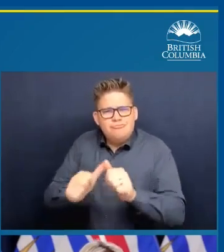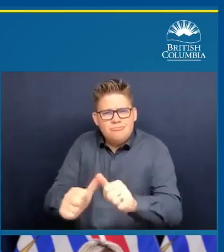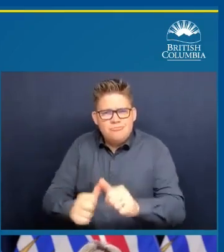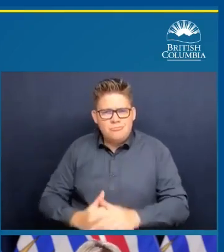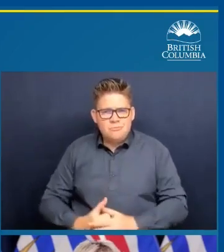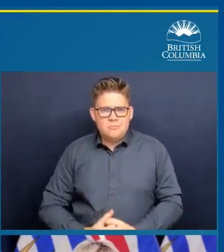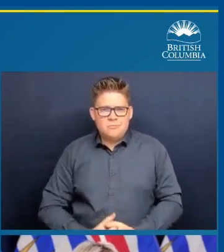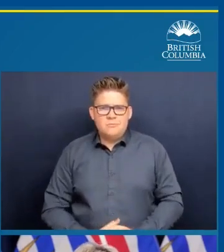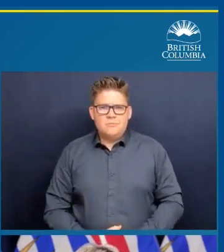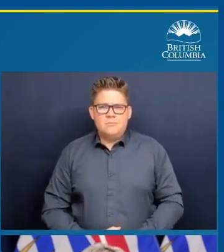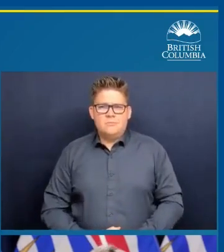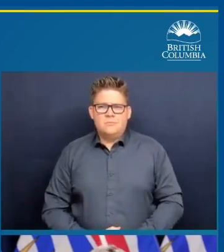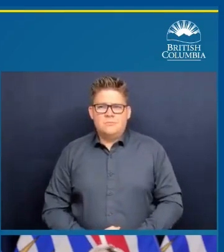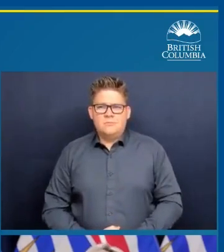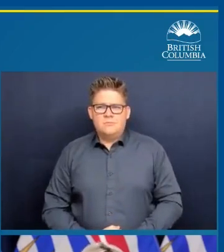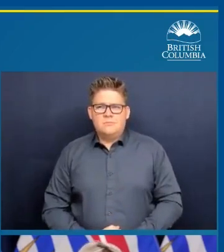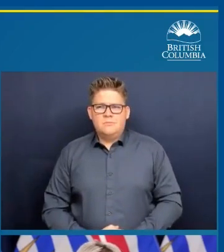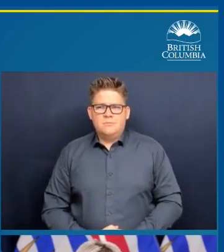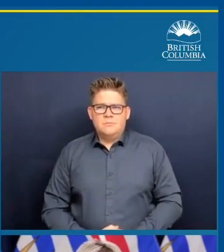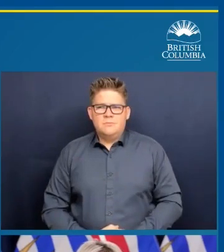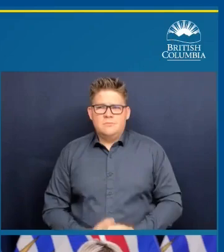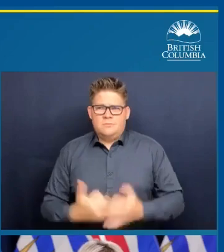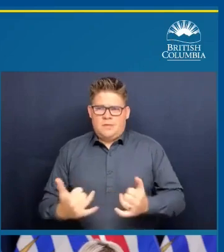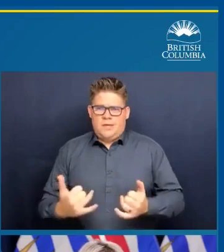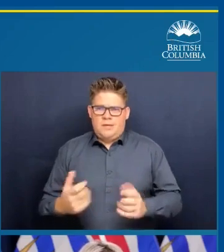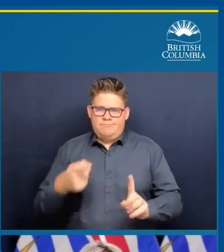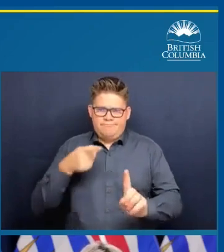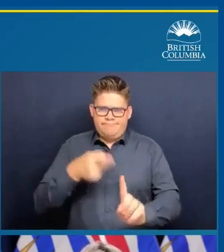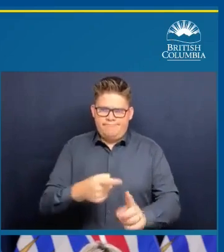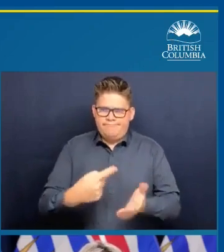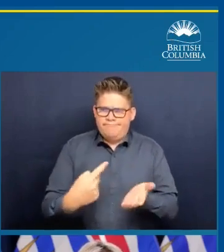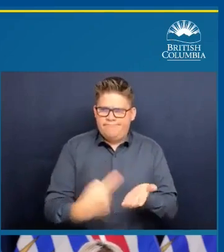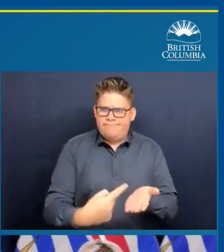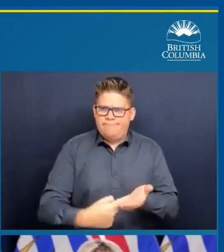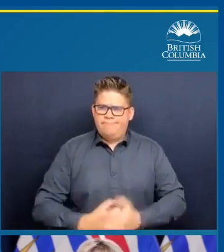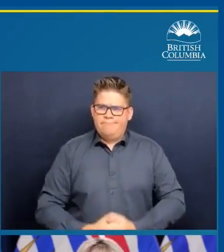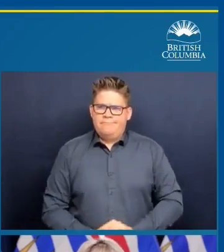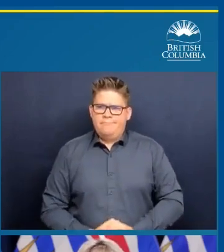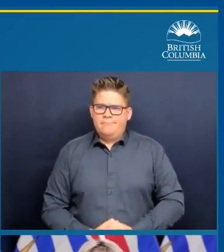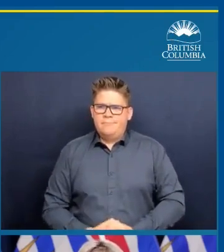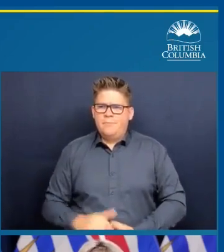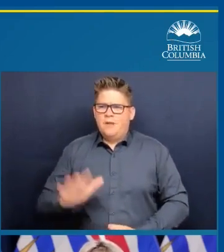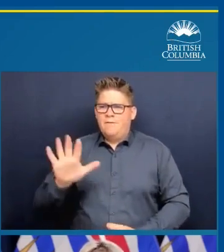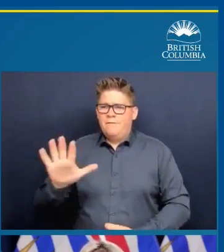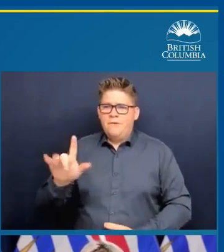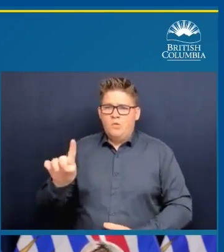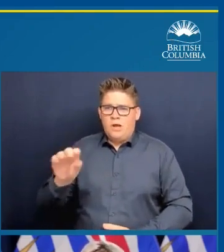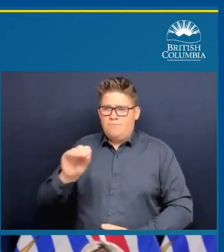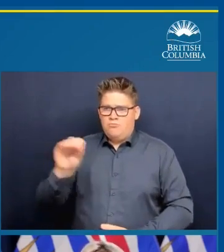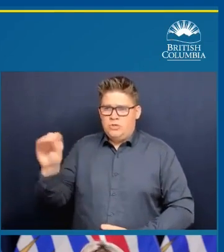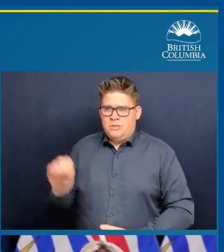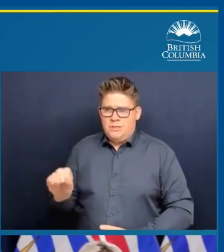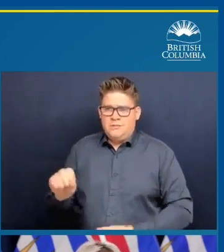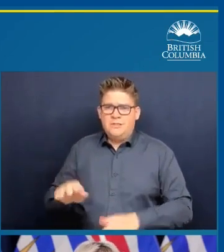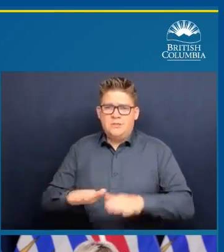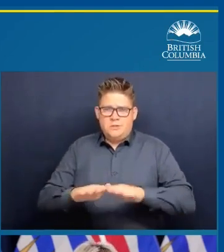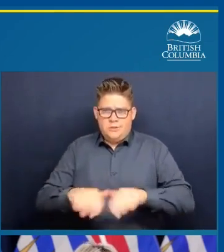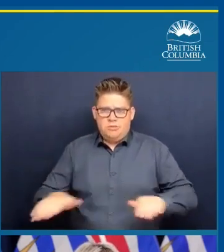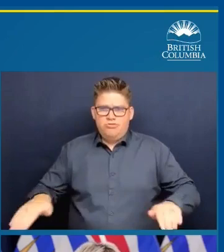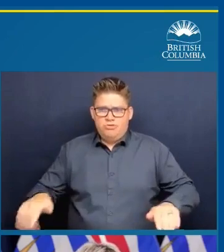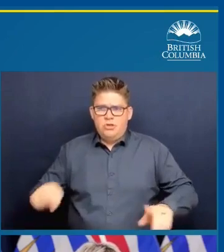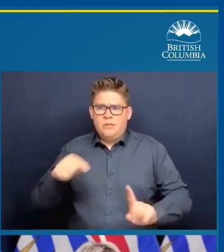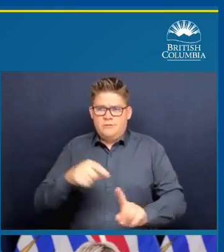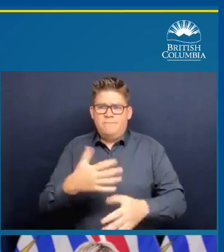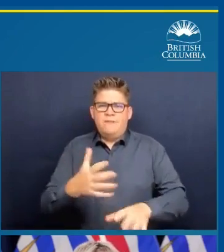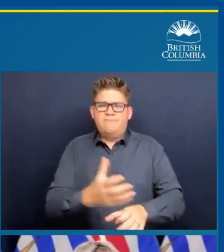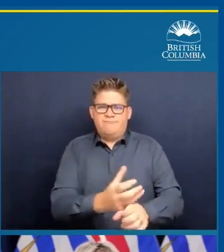today. Only about 51% of eligible children have received their first dose of COVID-19 vaccines. And I'm going to